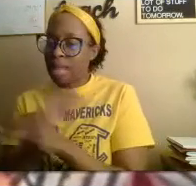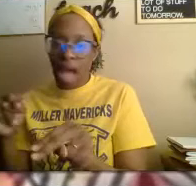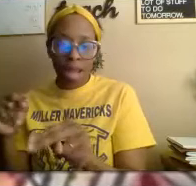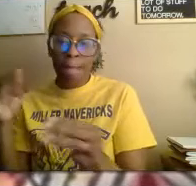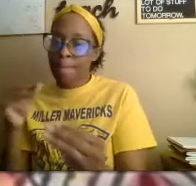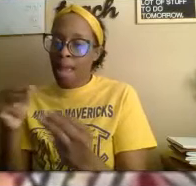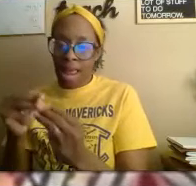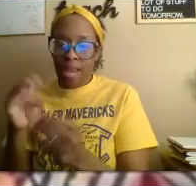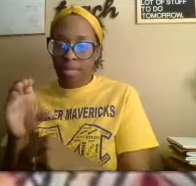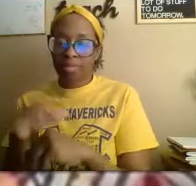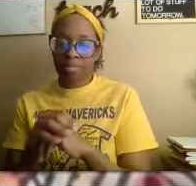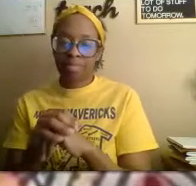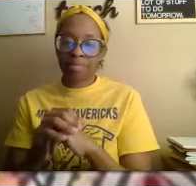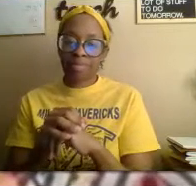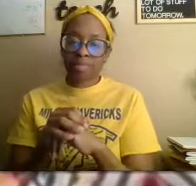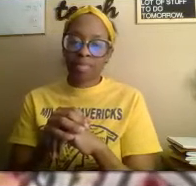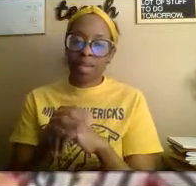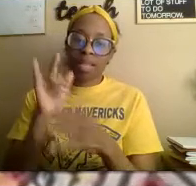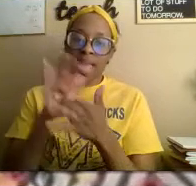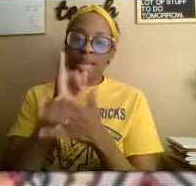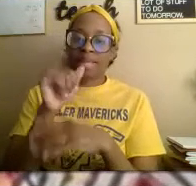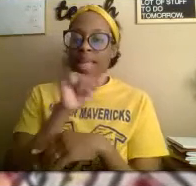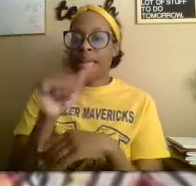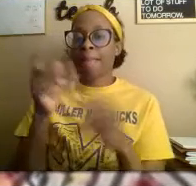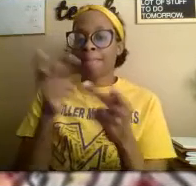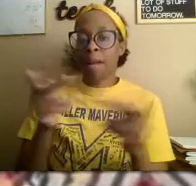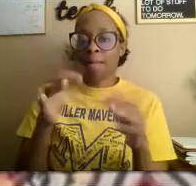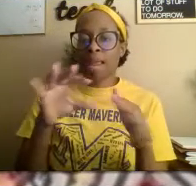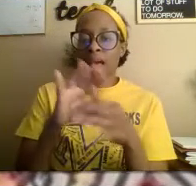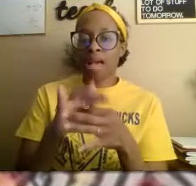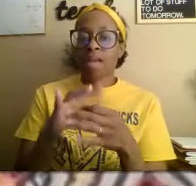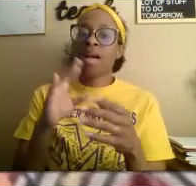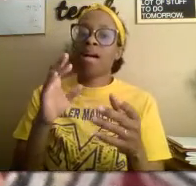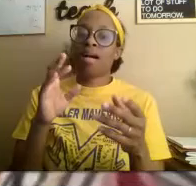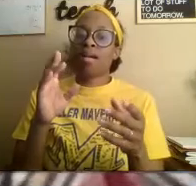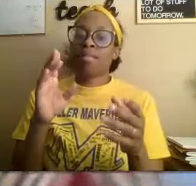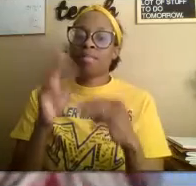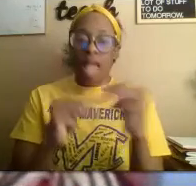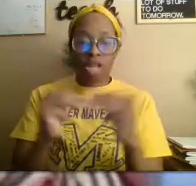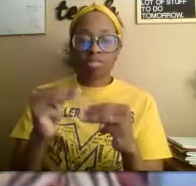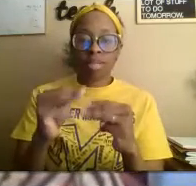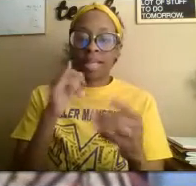matter. Magnetism. Is it magnetic or non-magnetic?